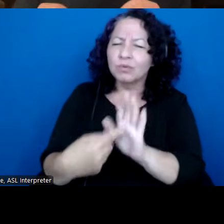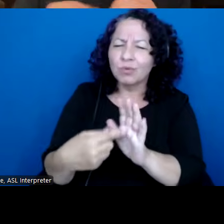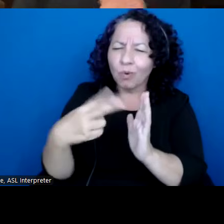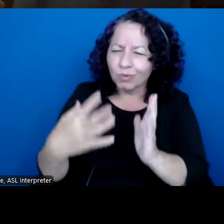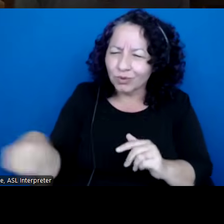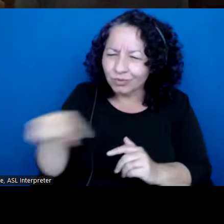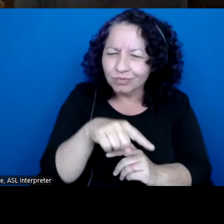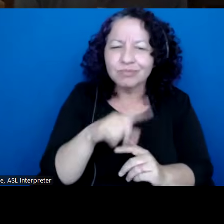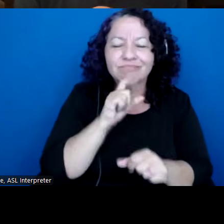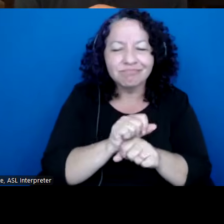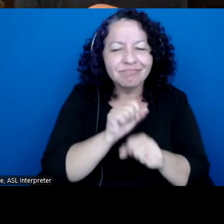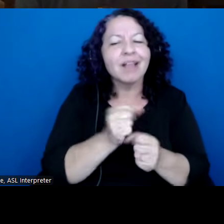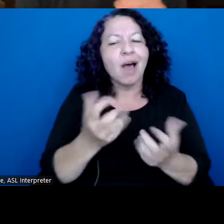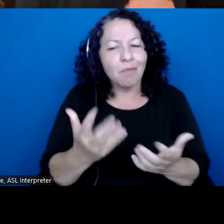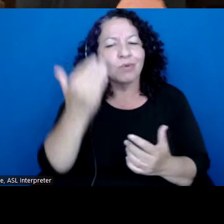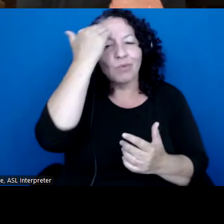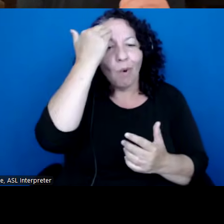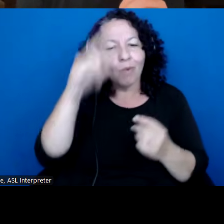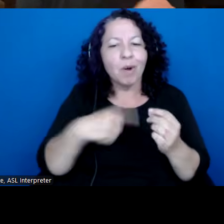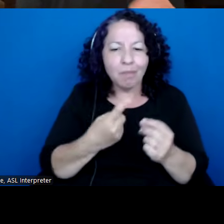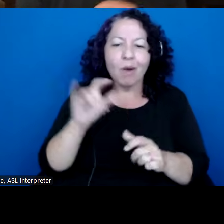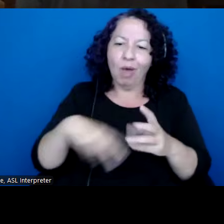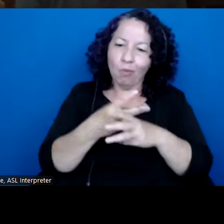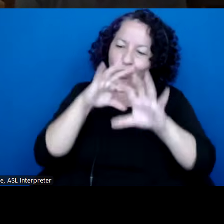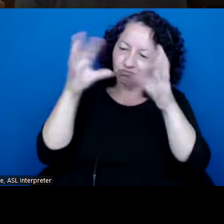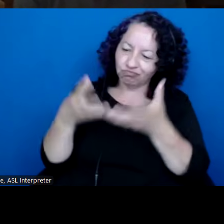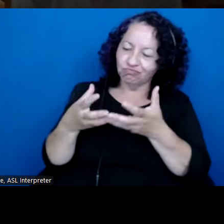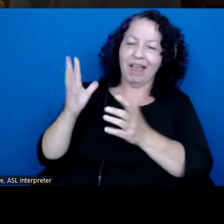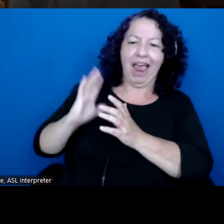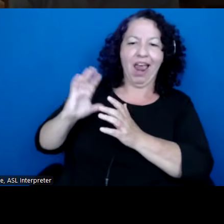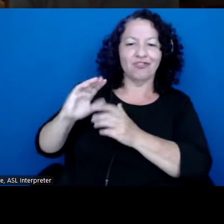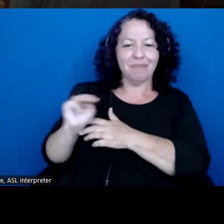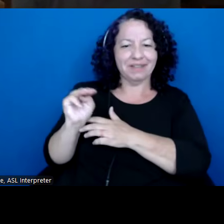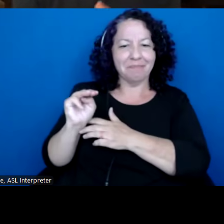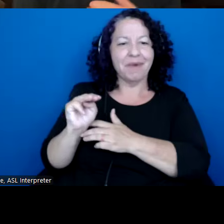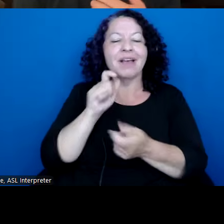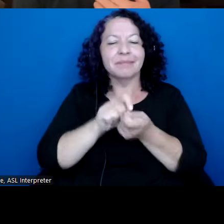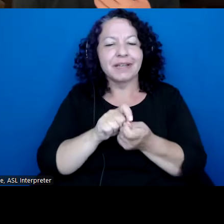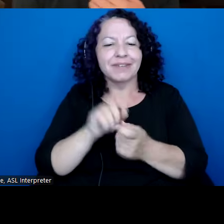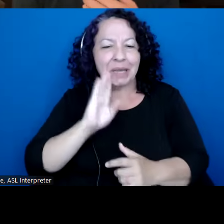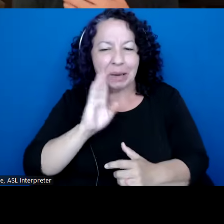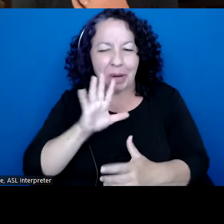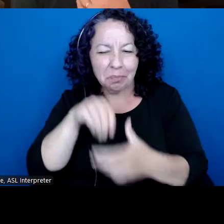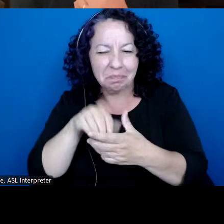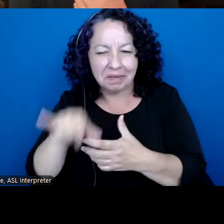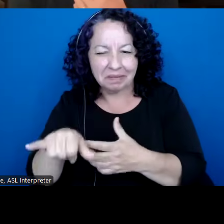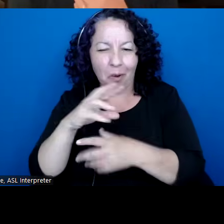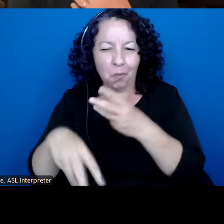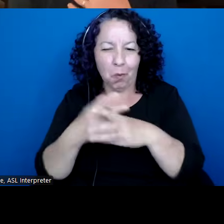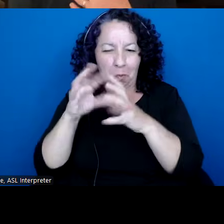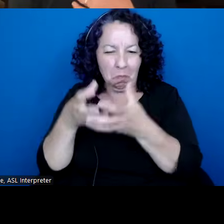actually know about the world of ancient Mesopotamia, and in particular about beer in that world. So,